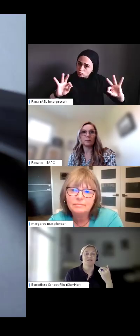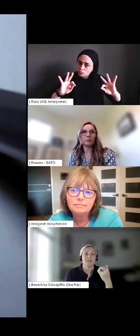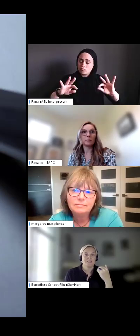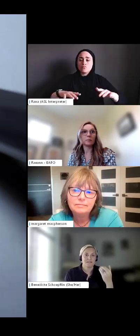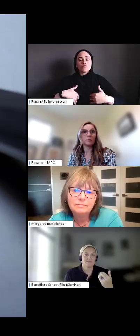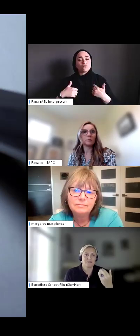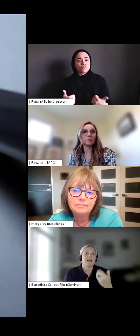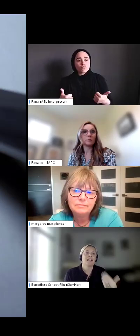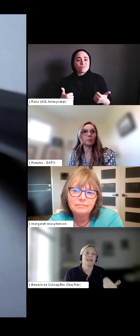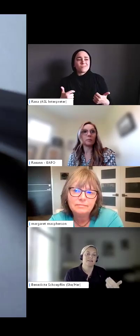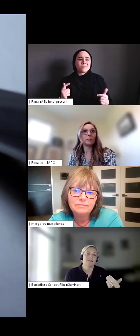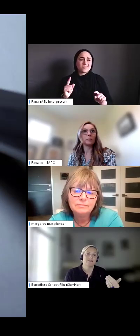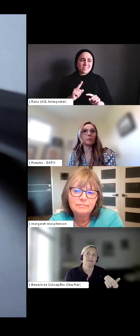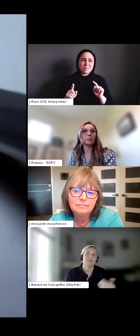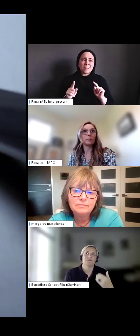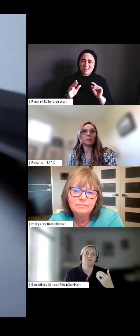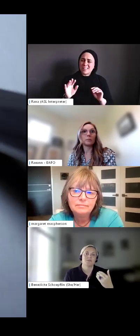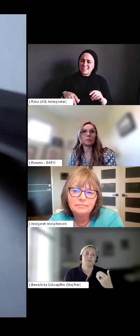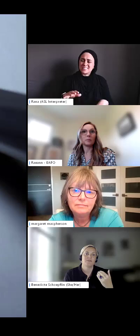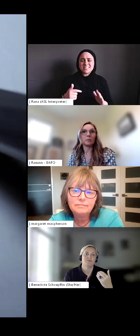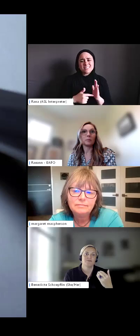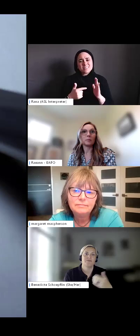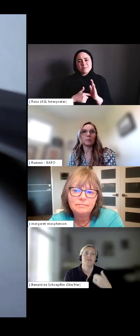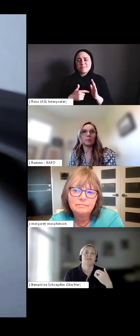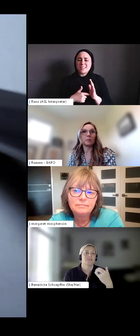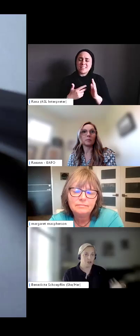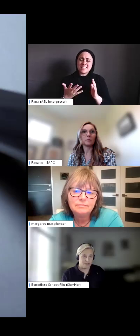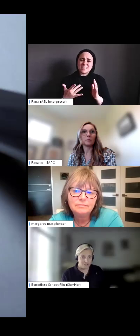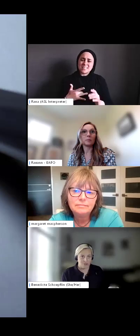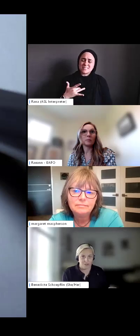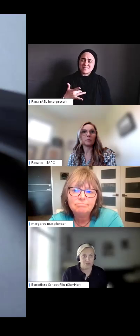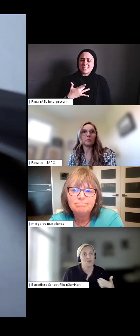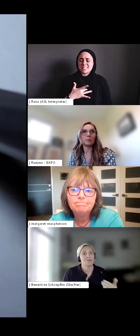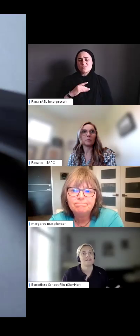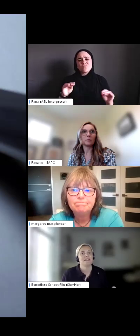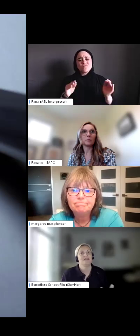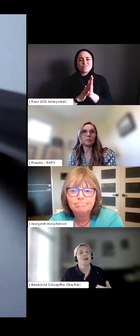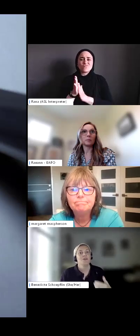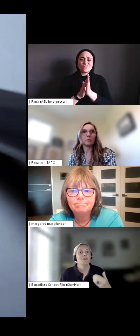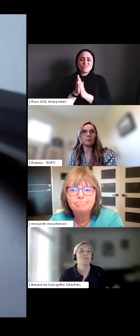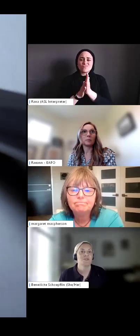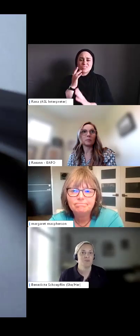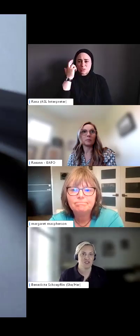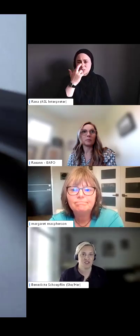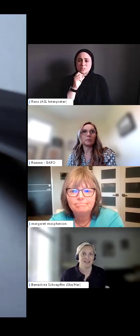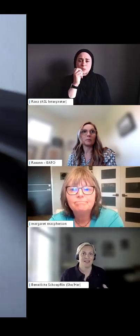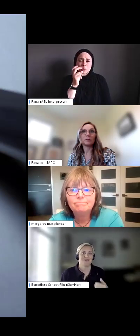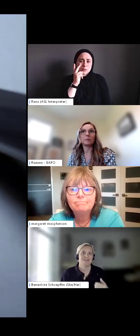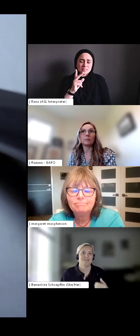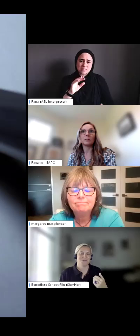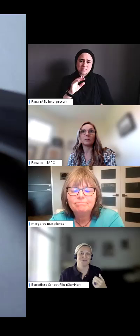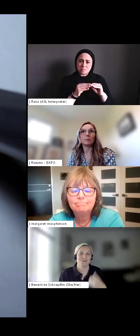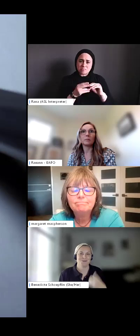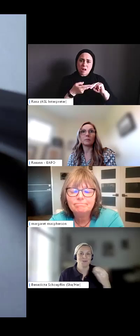but did highlight sometimes there's a certain level of feeling discouraged when you don't see the numbers budging, and